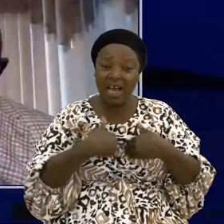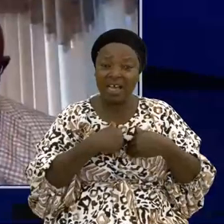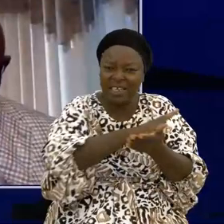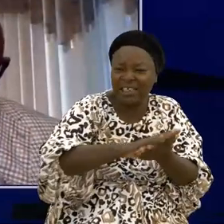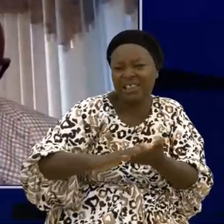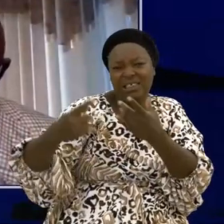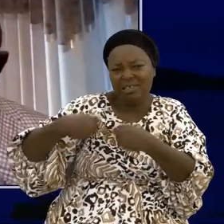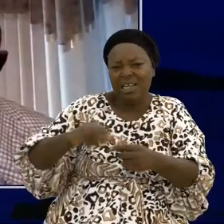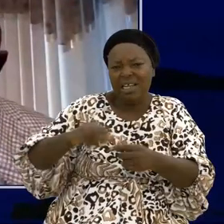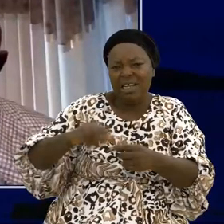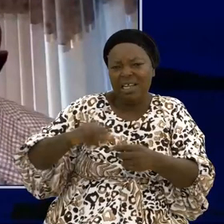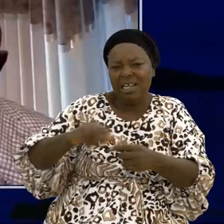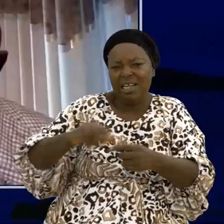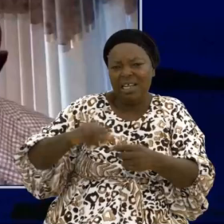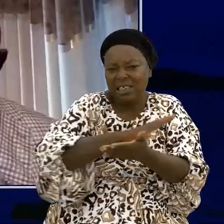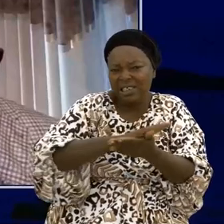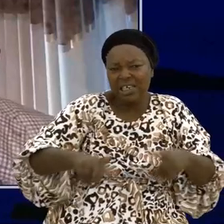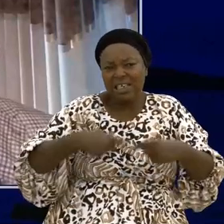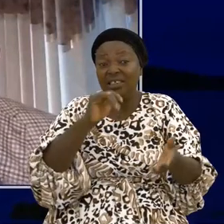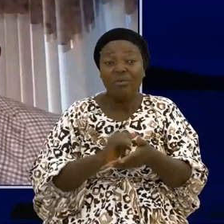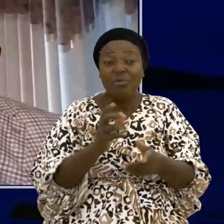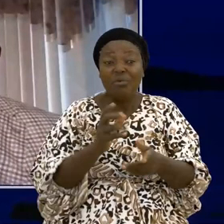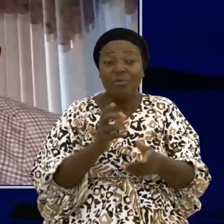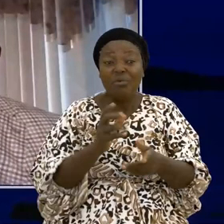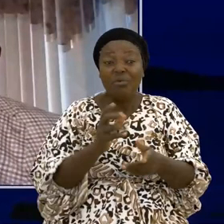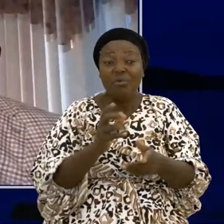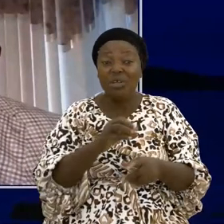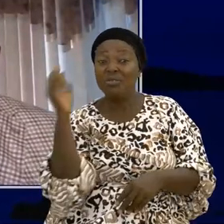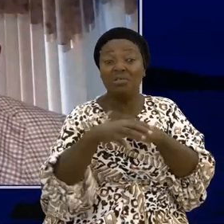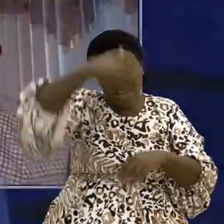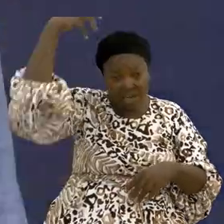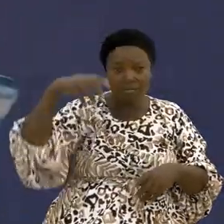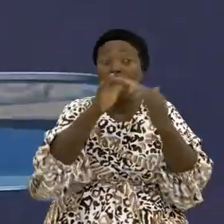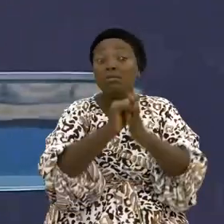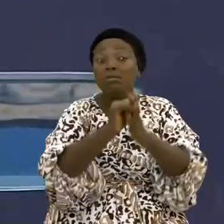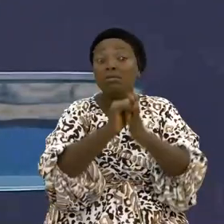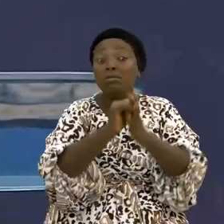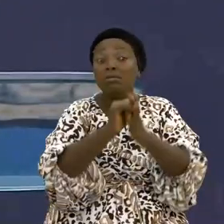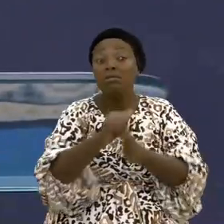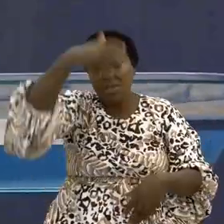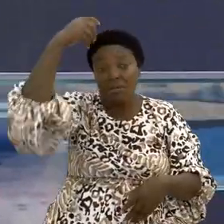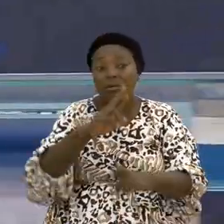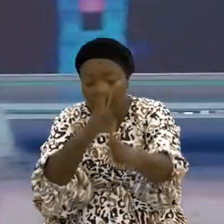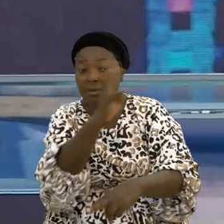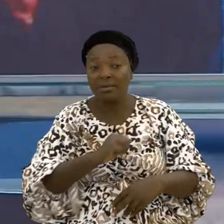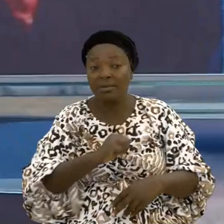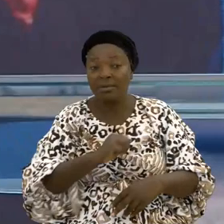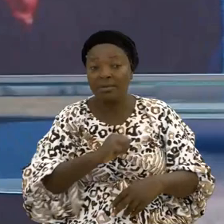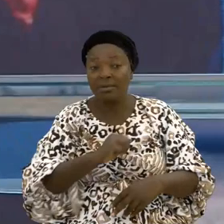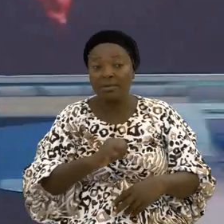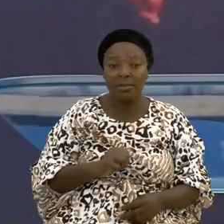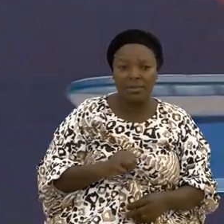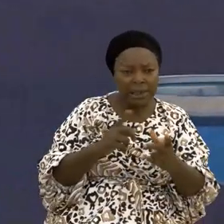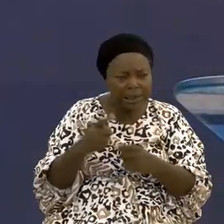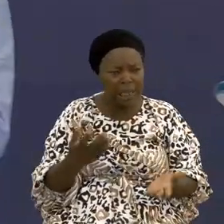lions honored, respected Daniel. They said, this man is incorruptible, and